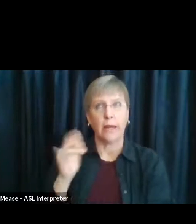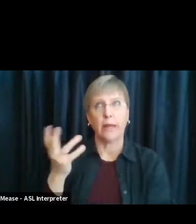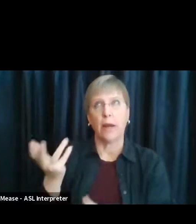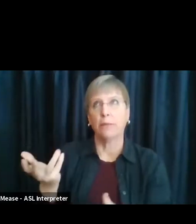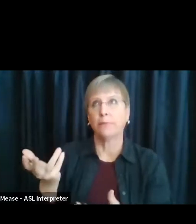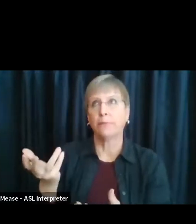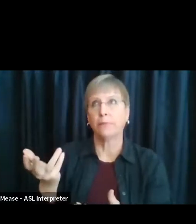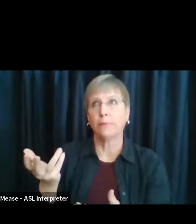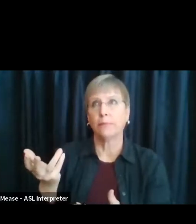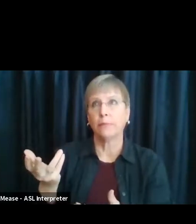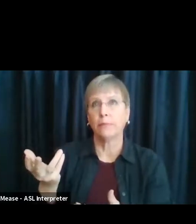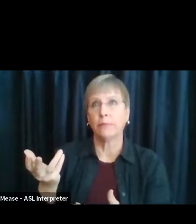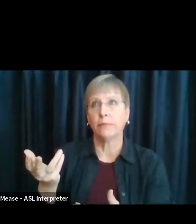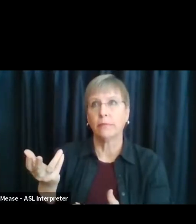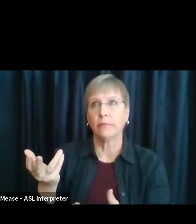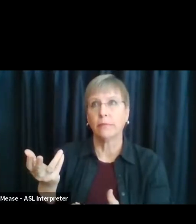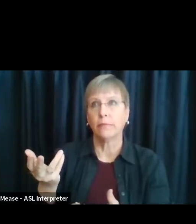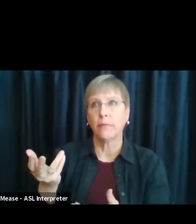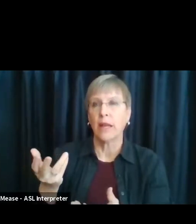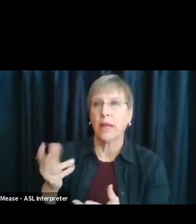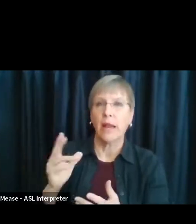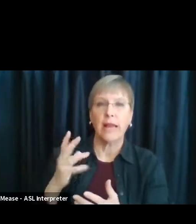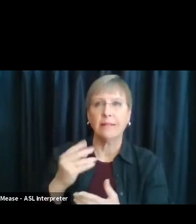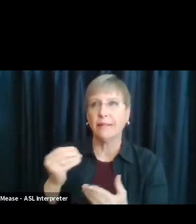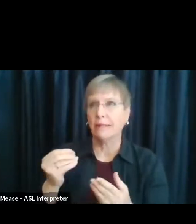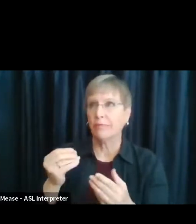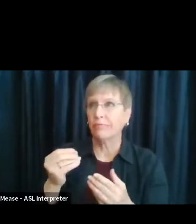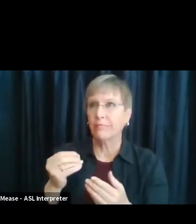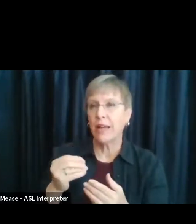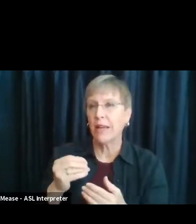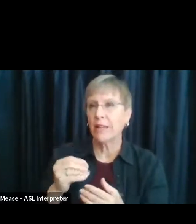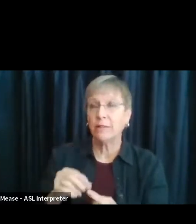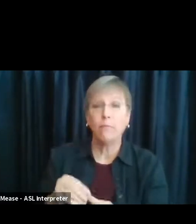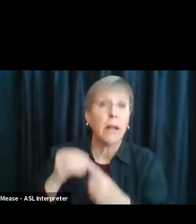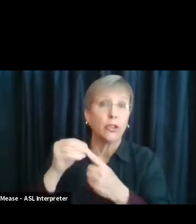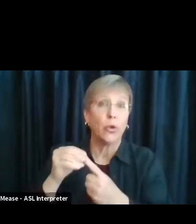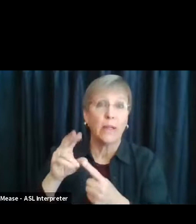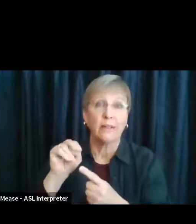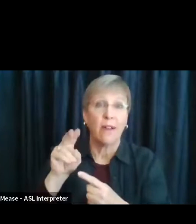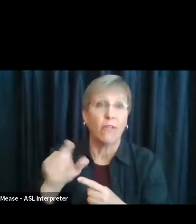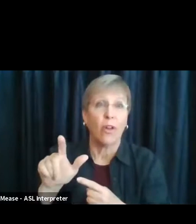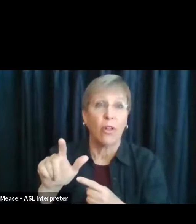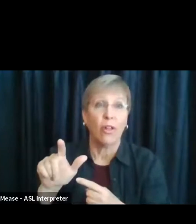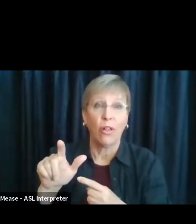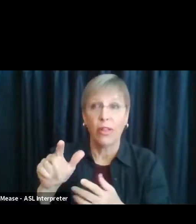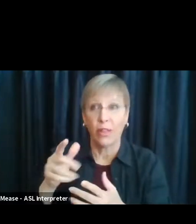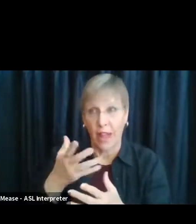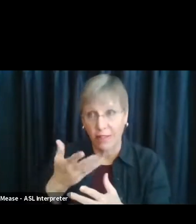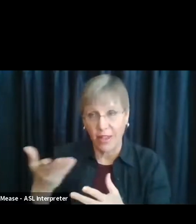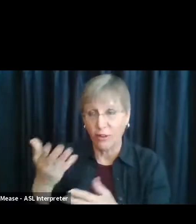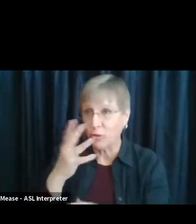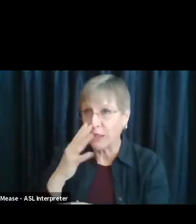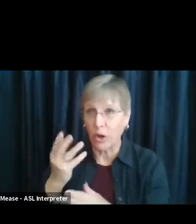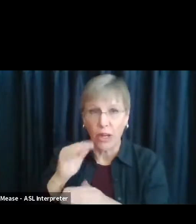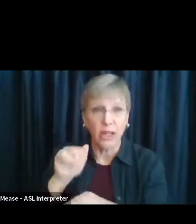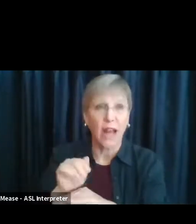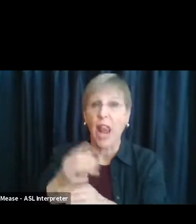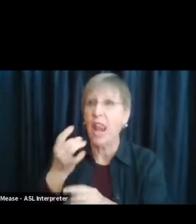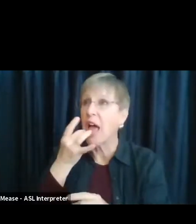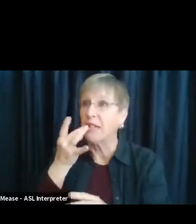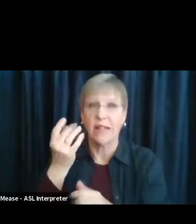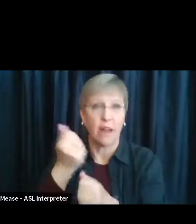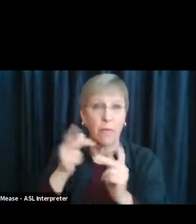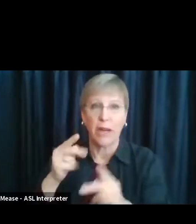a novel in verse that people recite under the trees at night, and that, like this, everyone